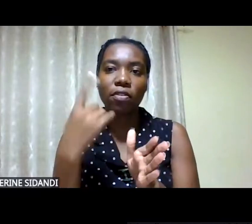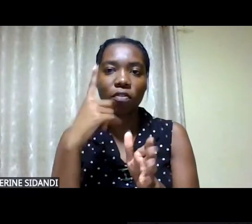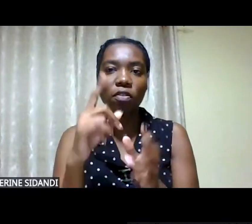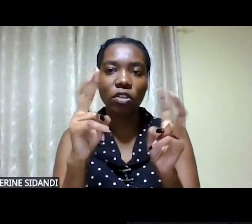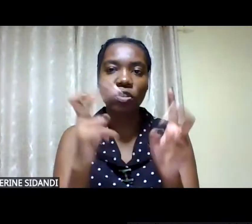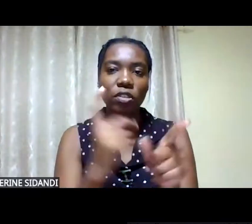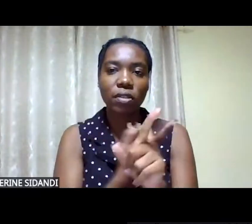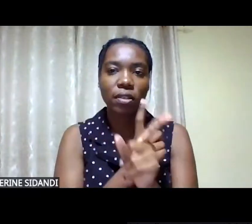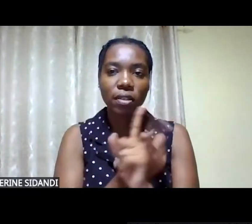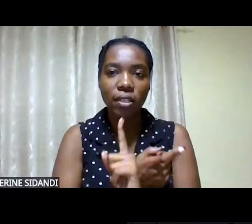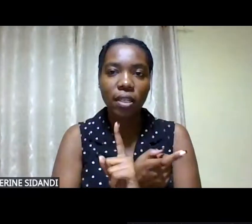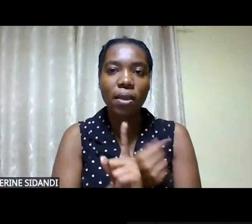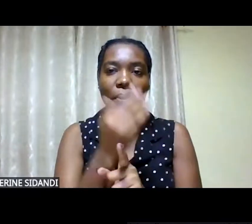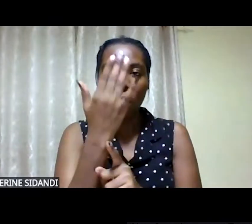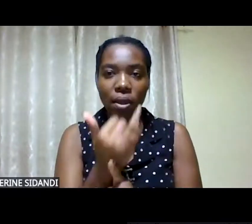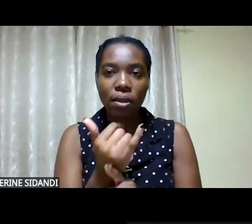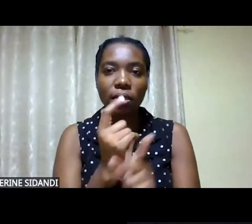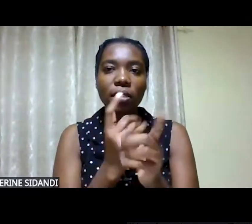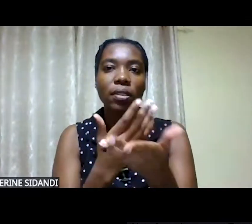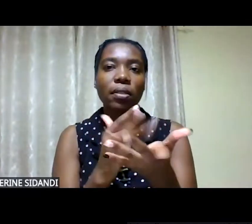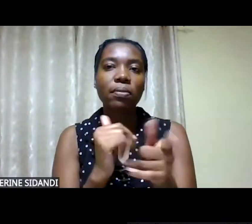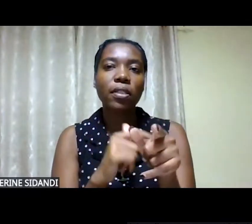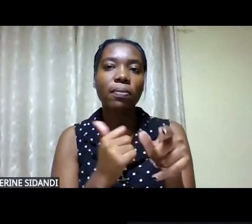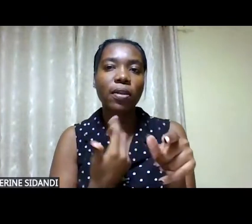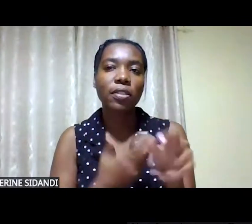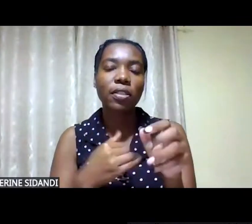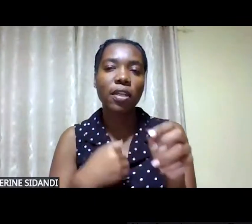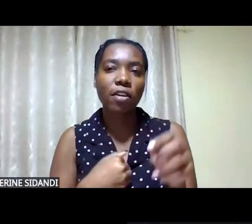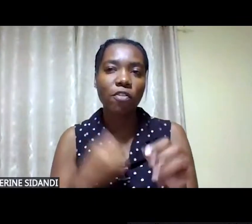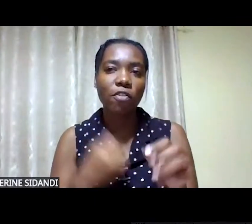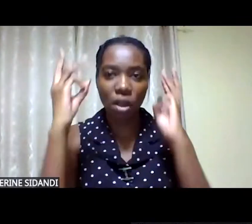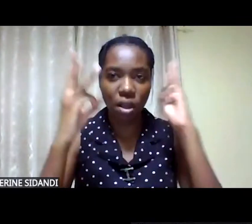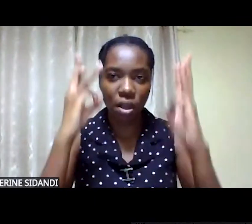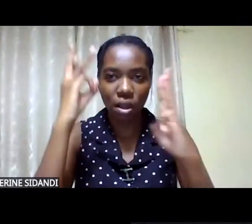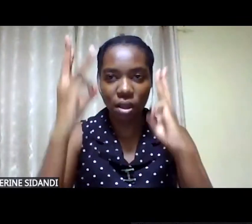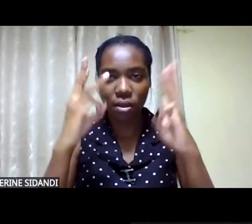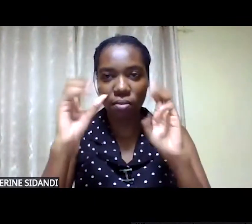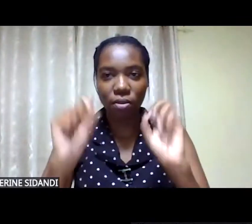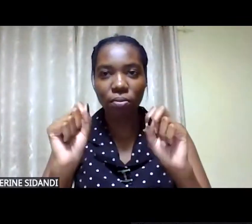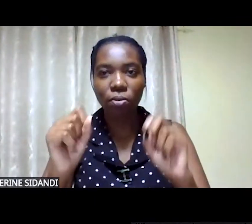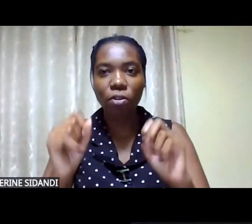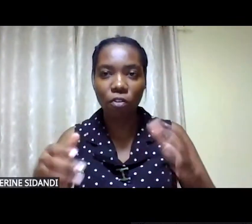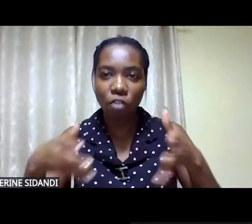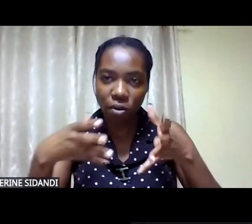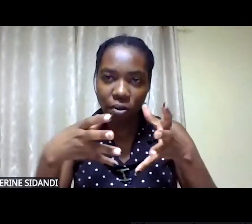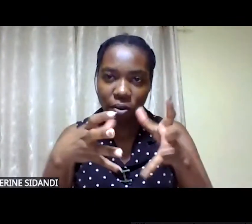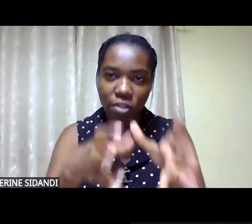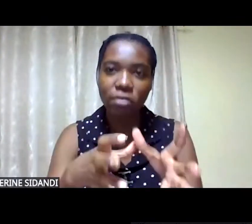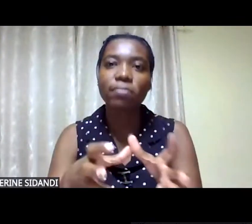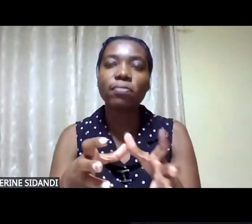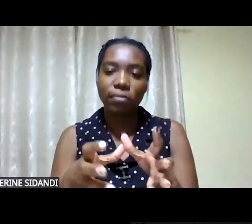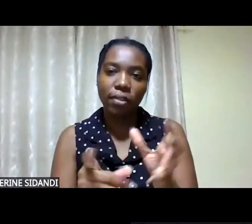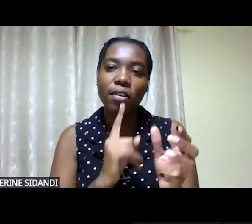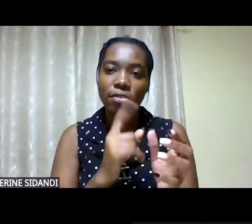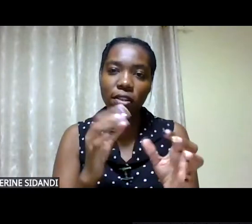seen is there's a worry that they have that is forcing them to react the way they are reacting. So, if we are able to